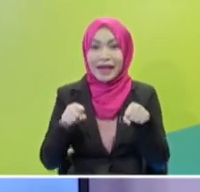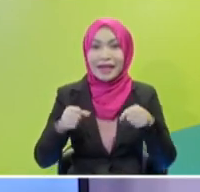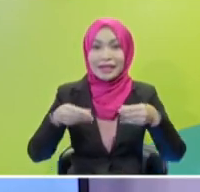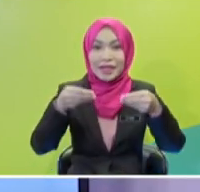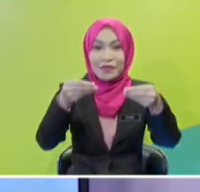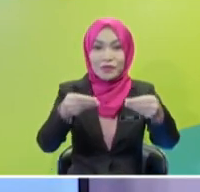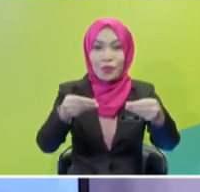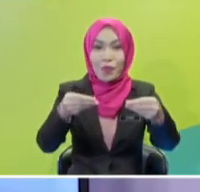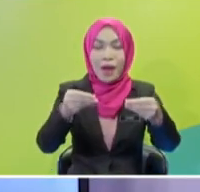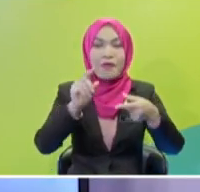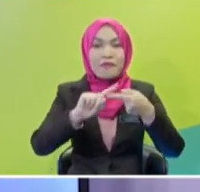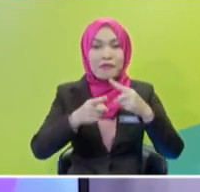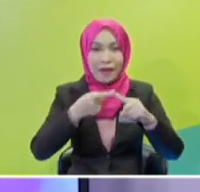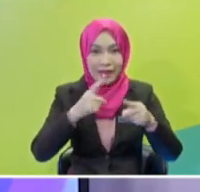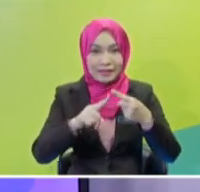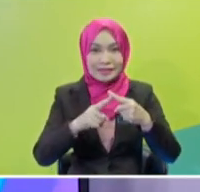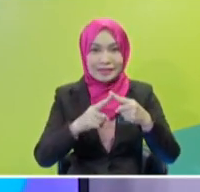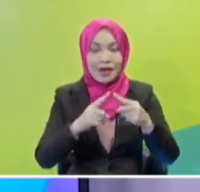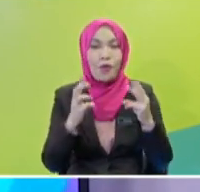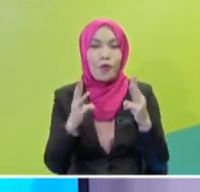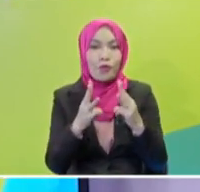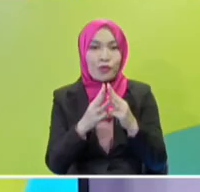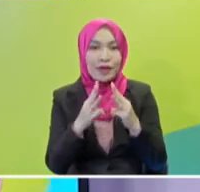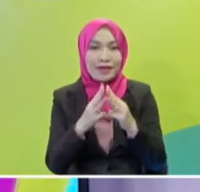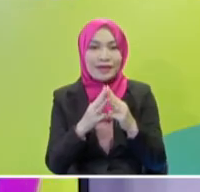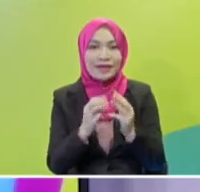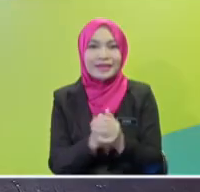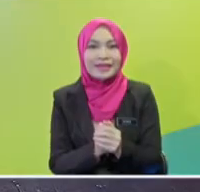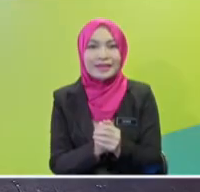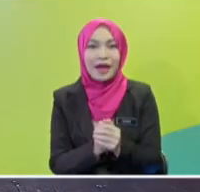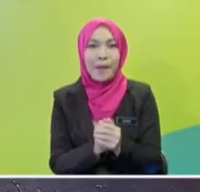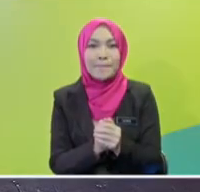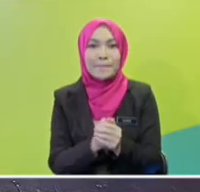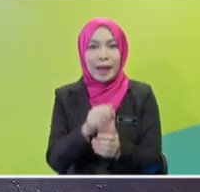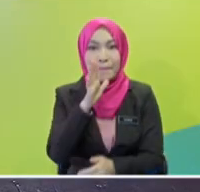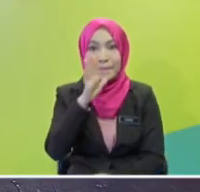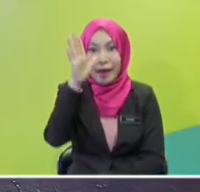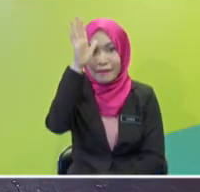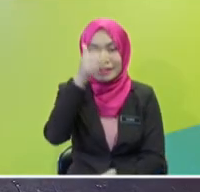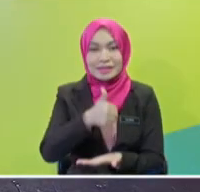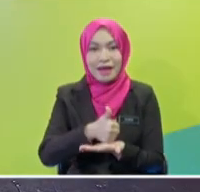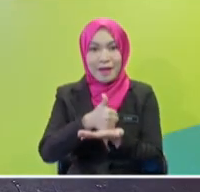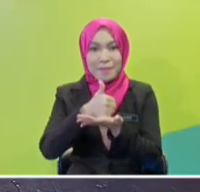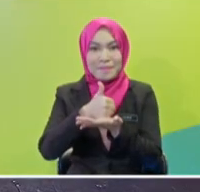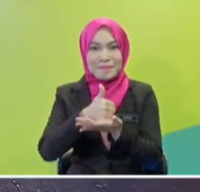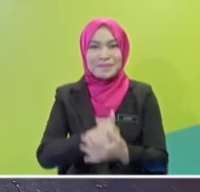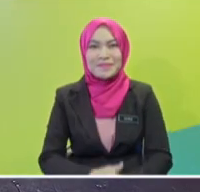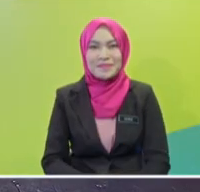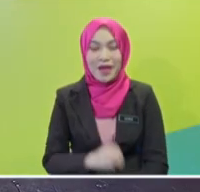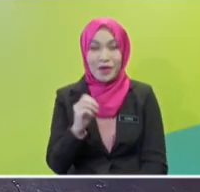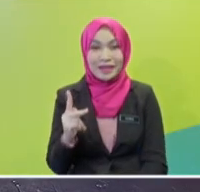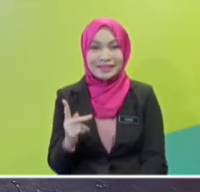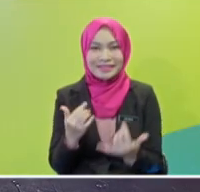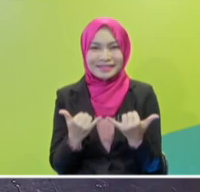the permission of our parents, right? Yes, yes. All right. What an amazing craft work we have done. And right now, we're going to take a short